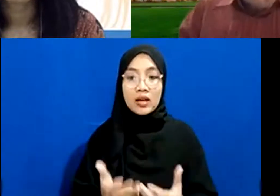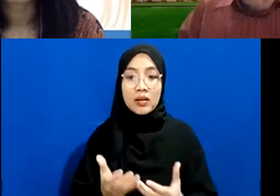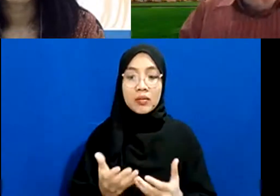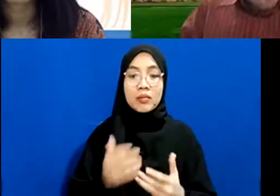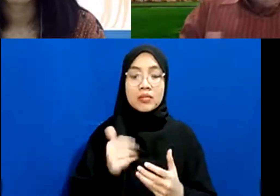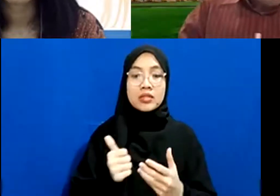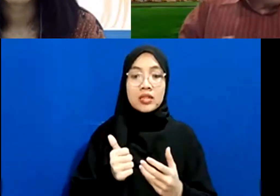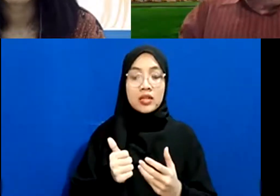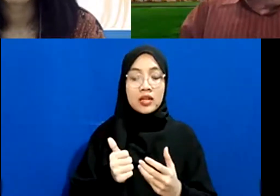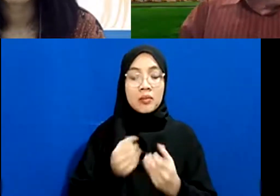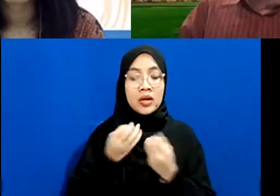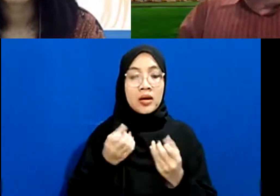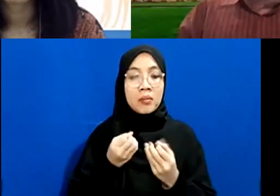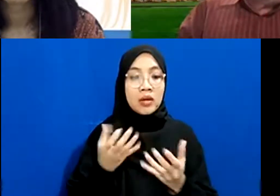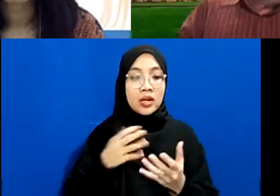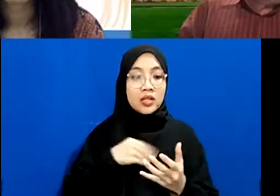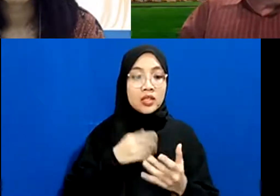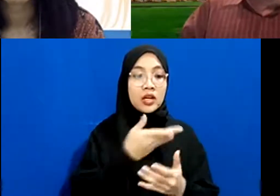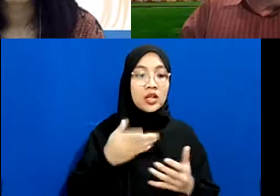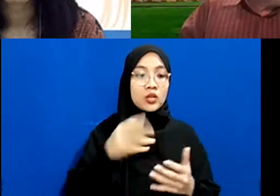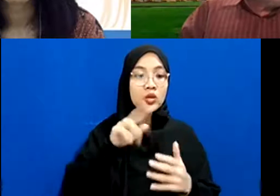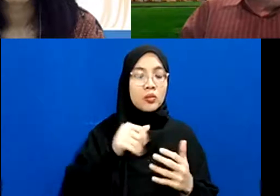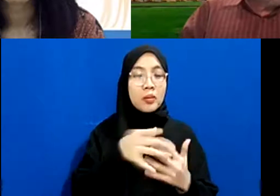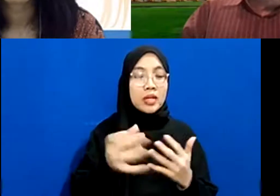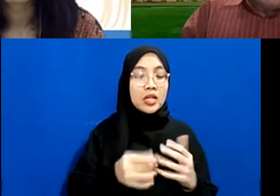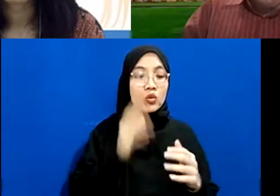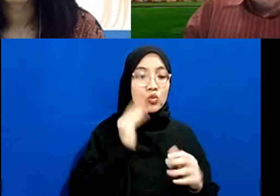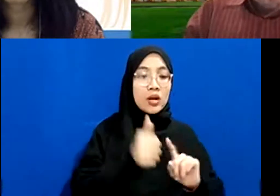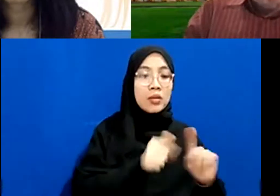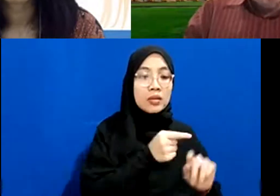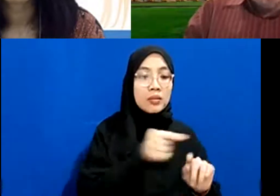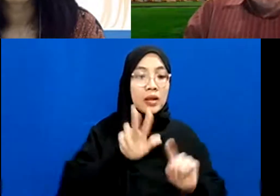exploring it's more like a what's the word,